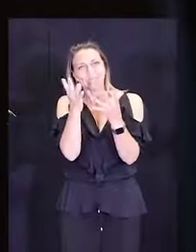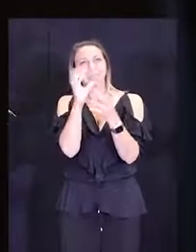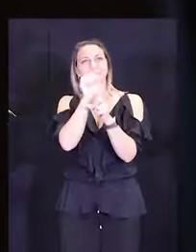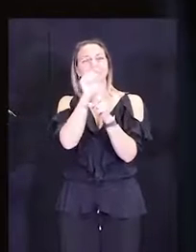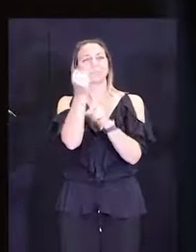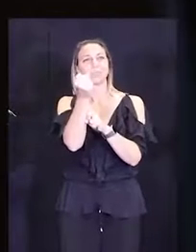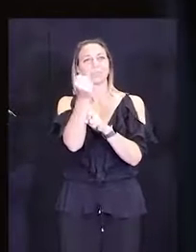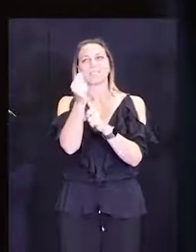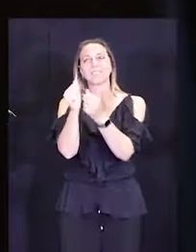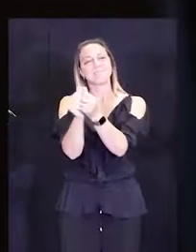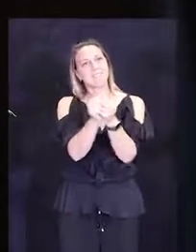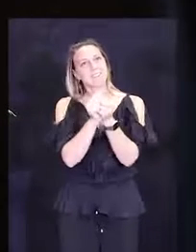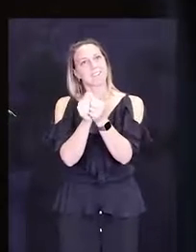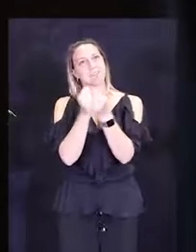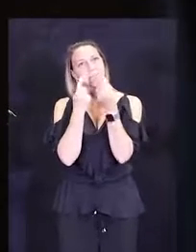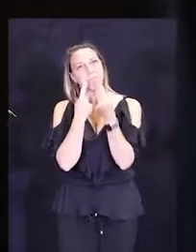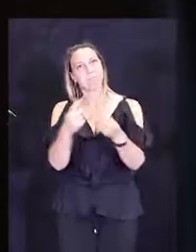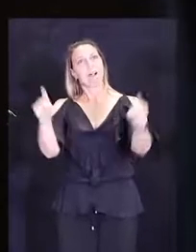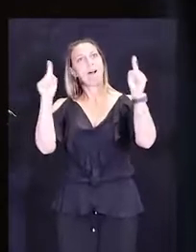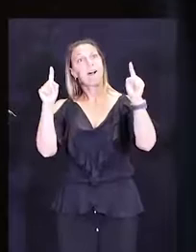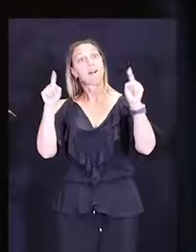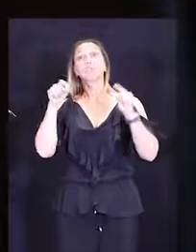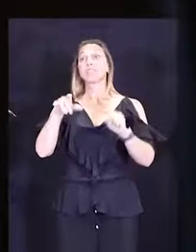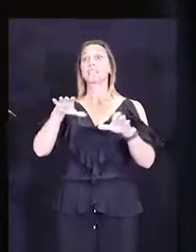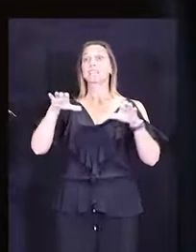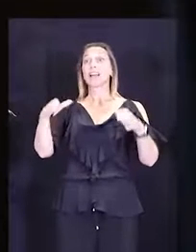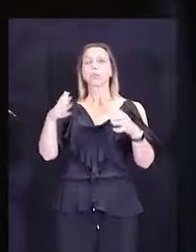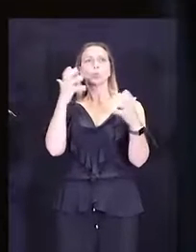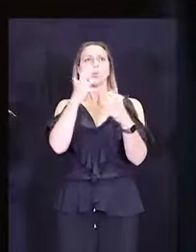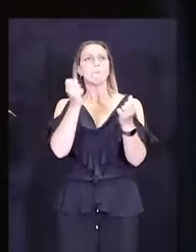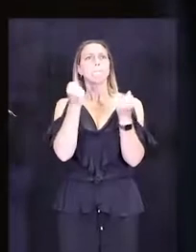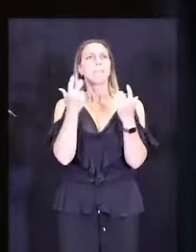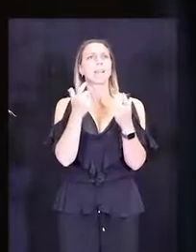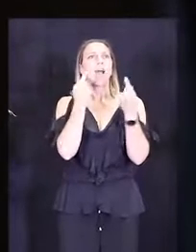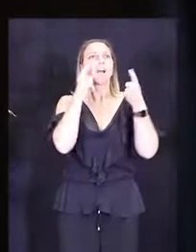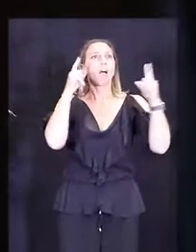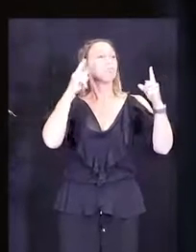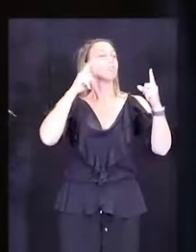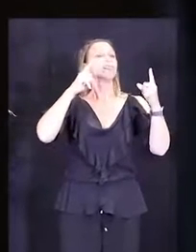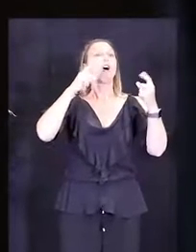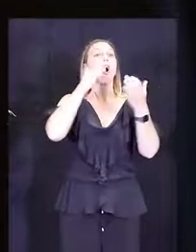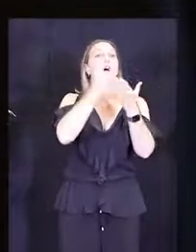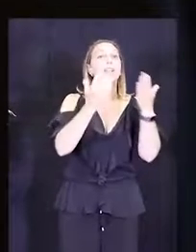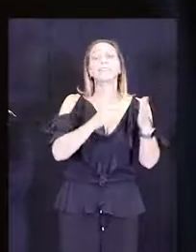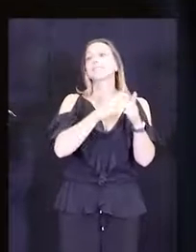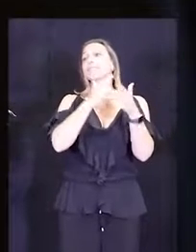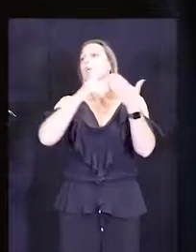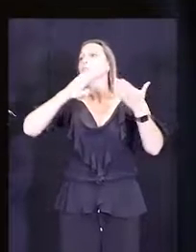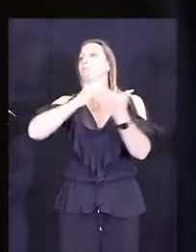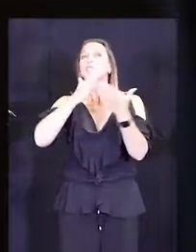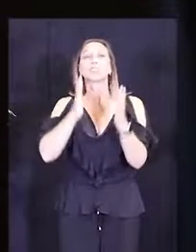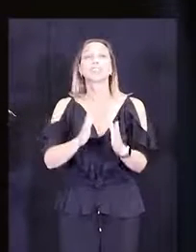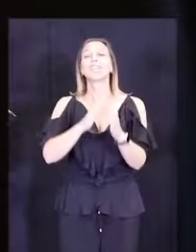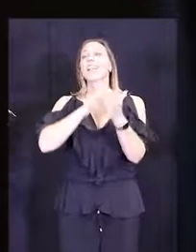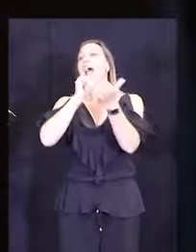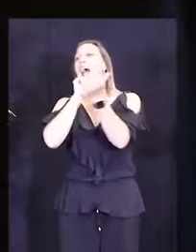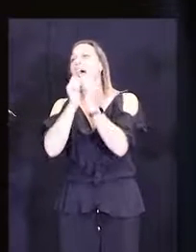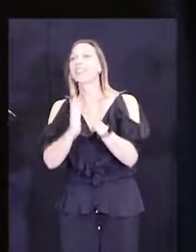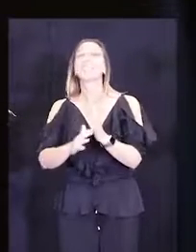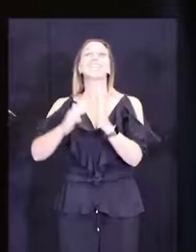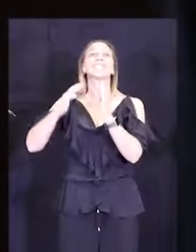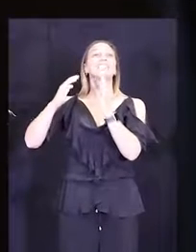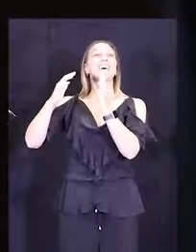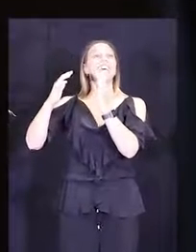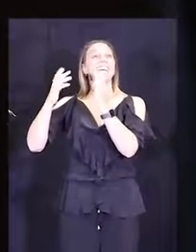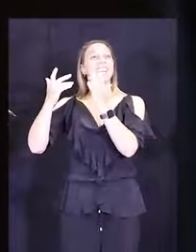circumstances. This class is comprised of accomplished artists, musicians, athletes, scholars,